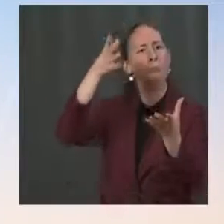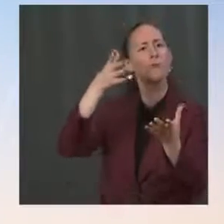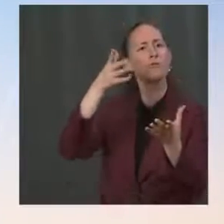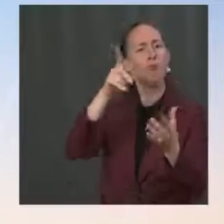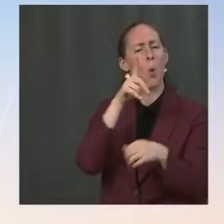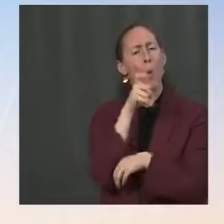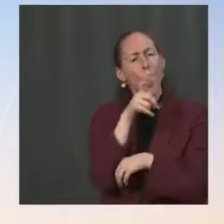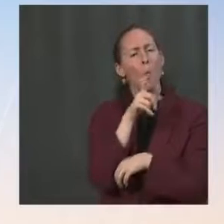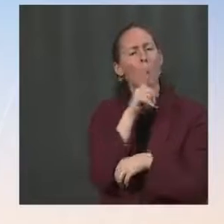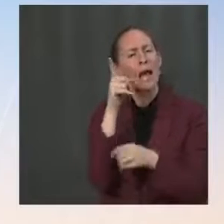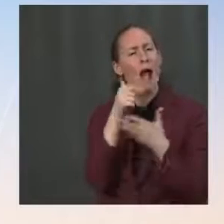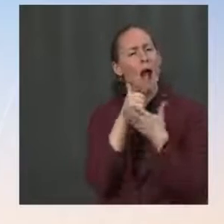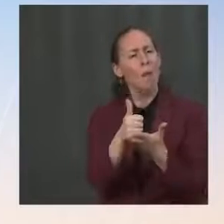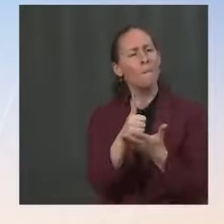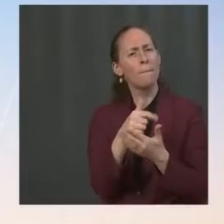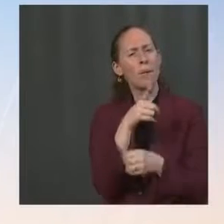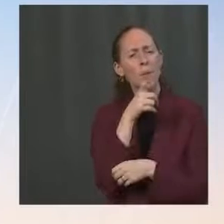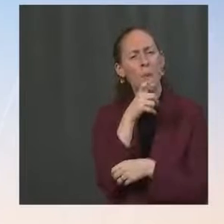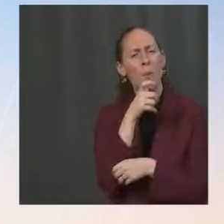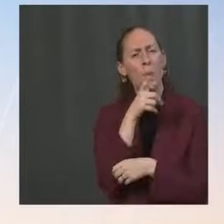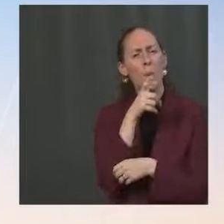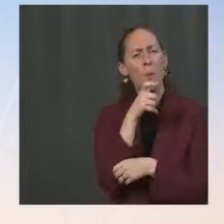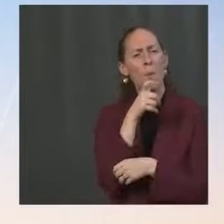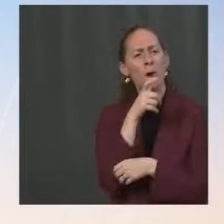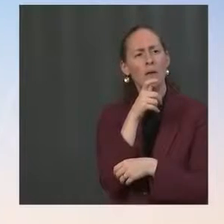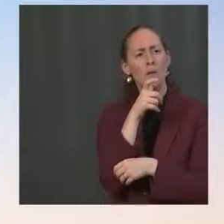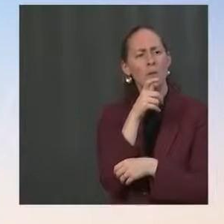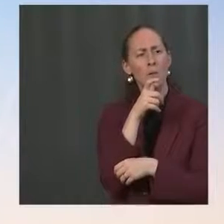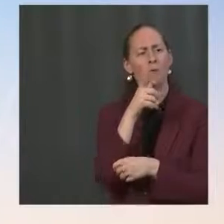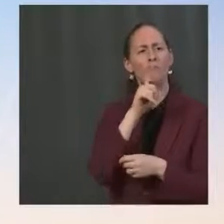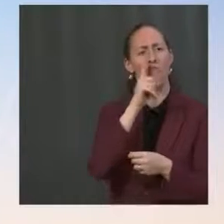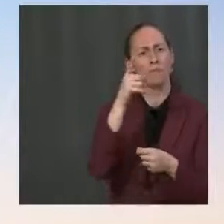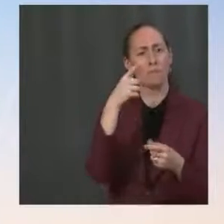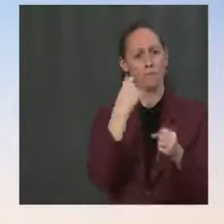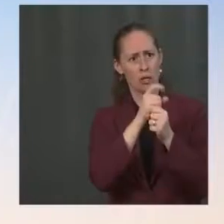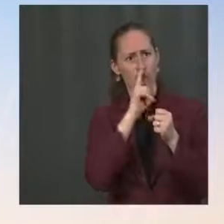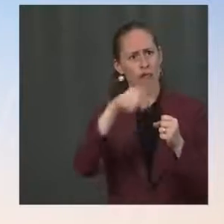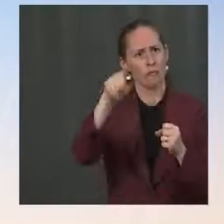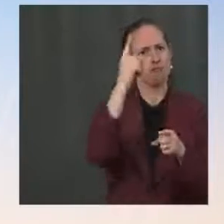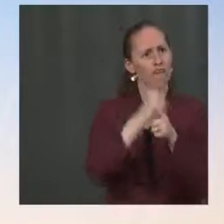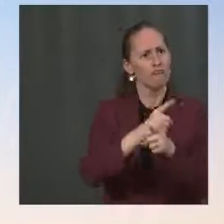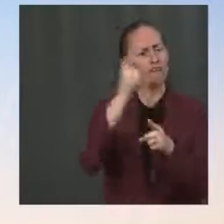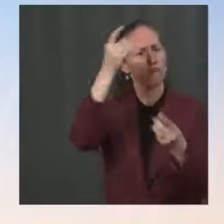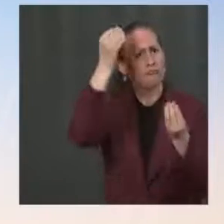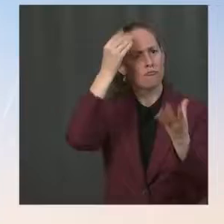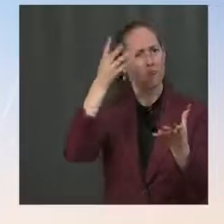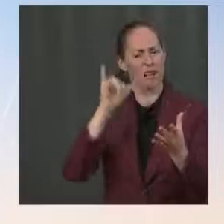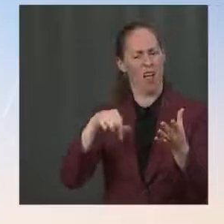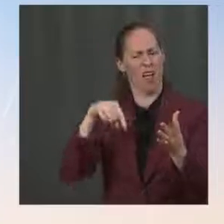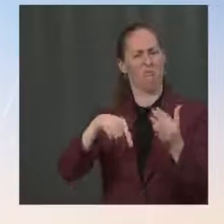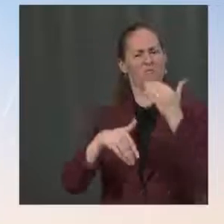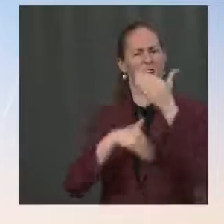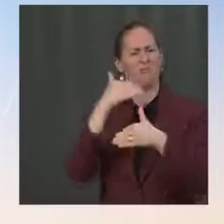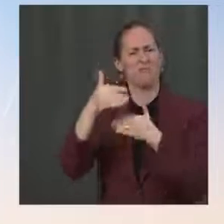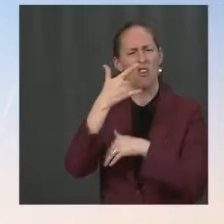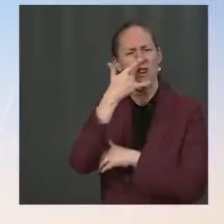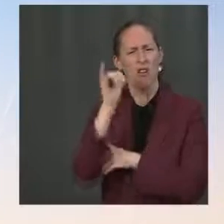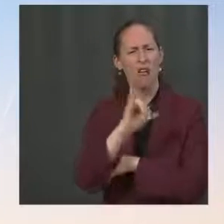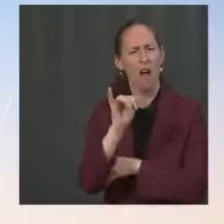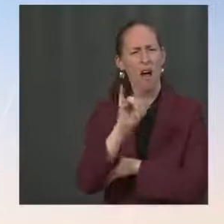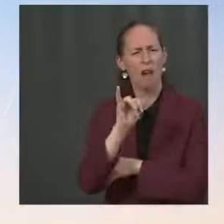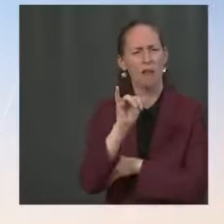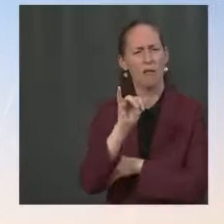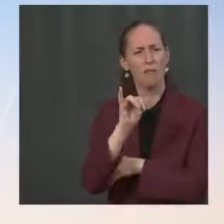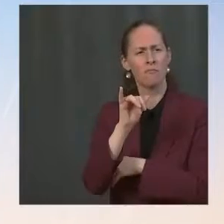doing some reporting around people getting correct information about the process. So I want to be able to say in my